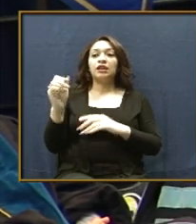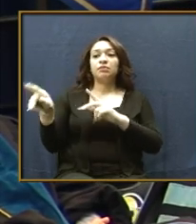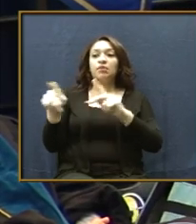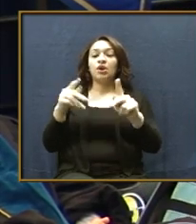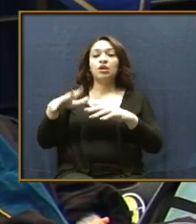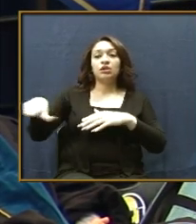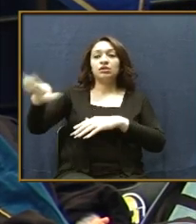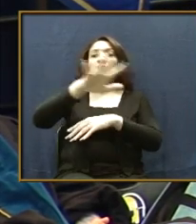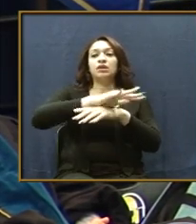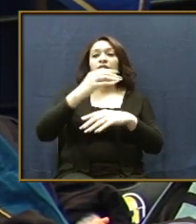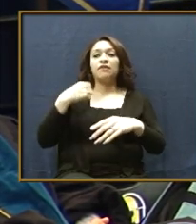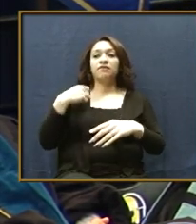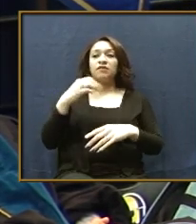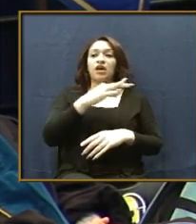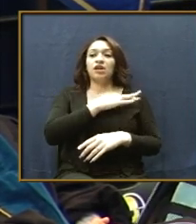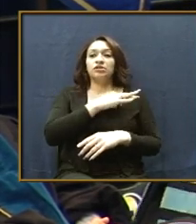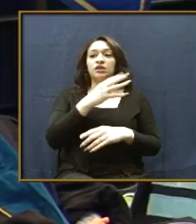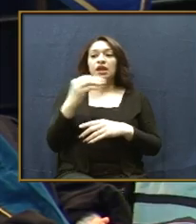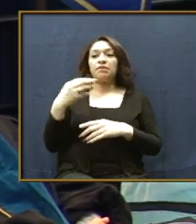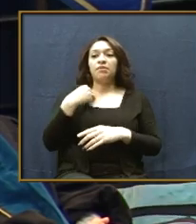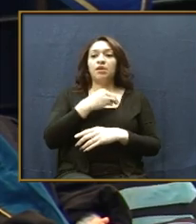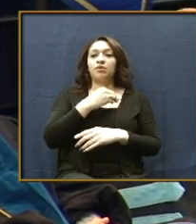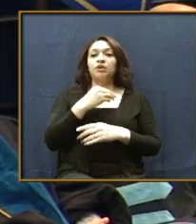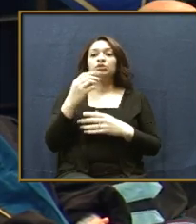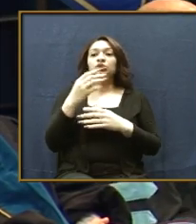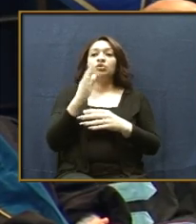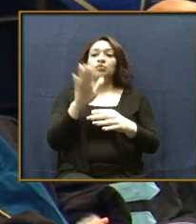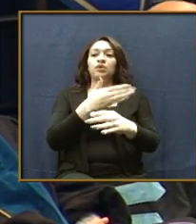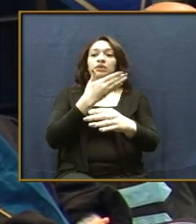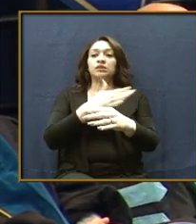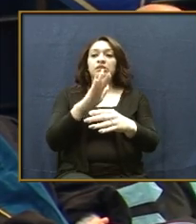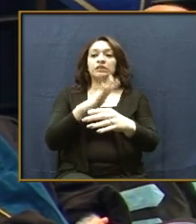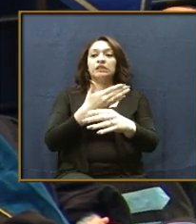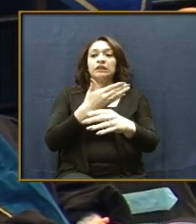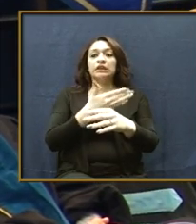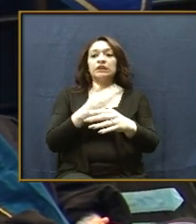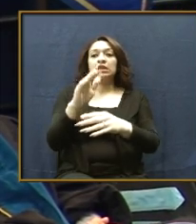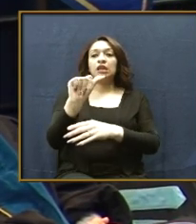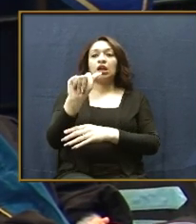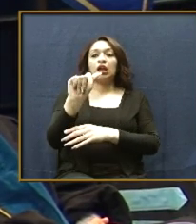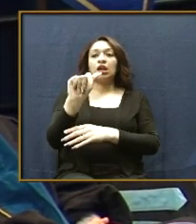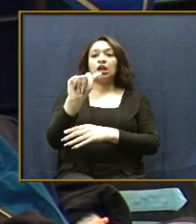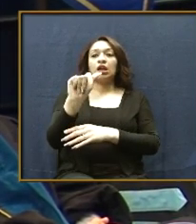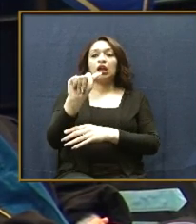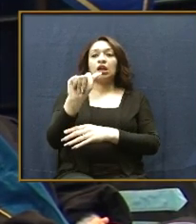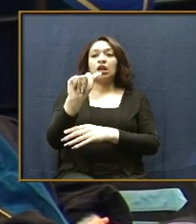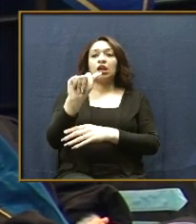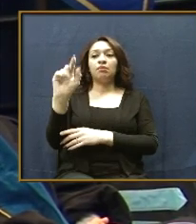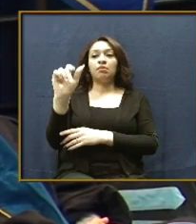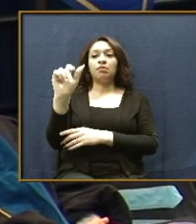audience to please stand and join in the singing of the alma mater led by Ms.